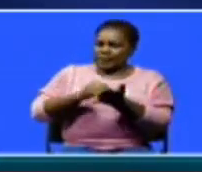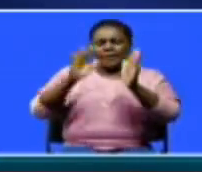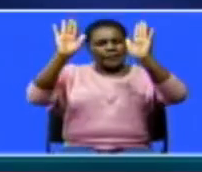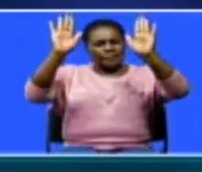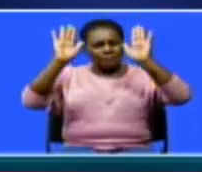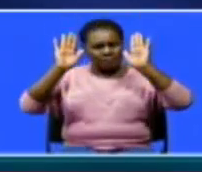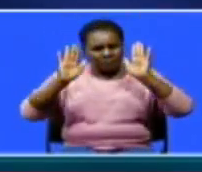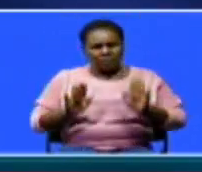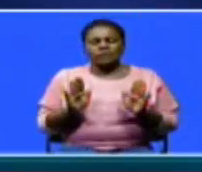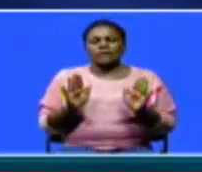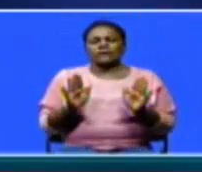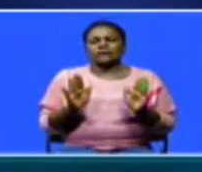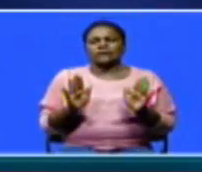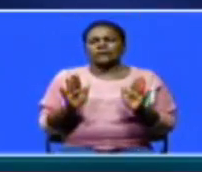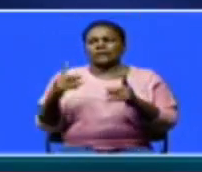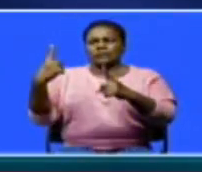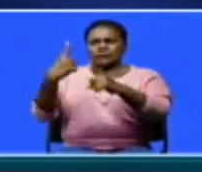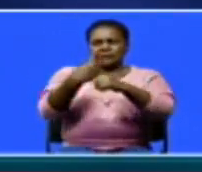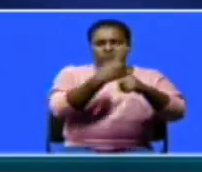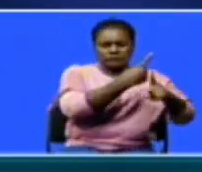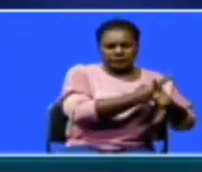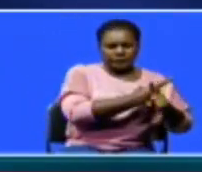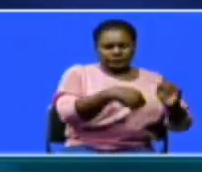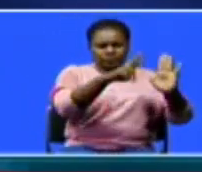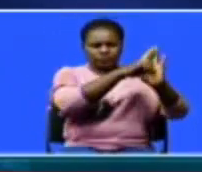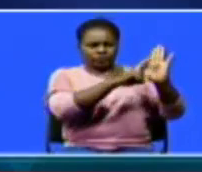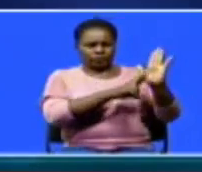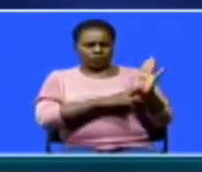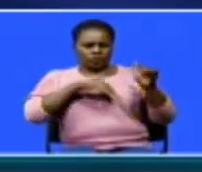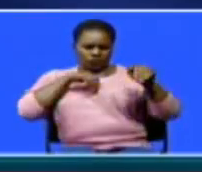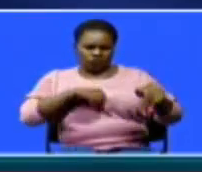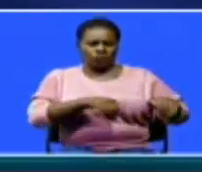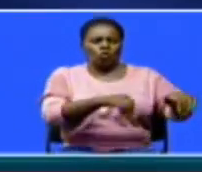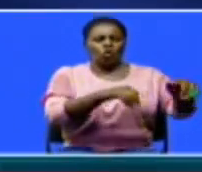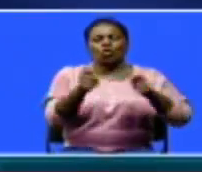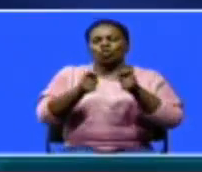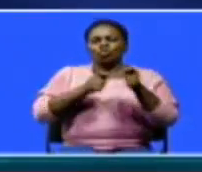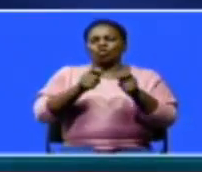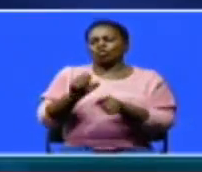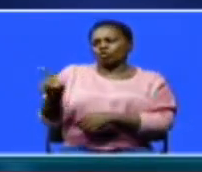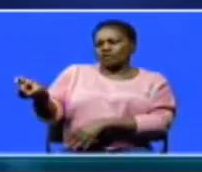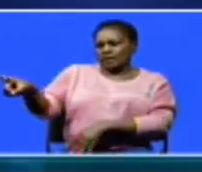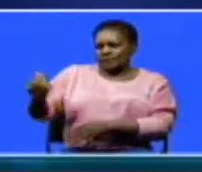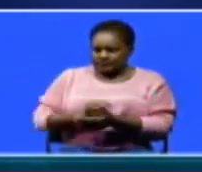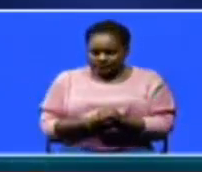of observing the various measures and guidelines issued to combat the virus. I want